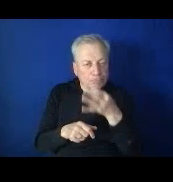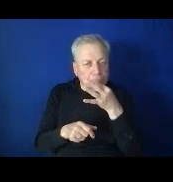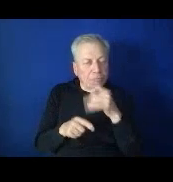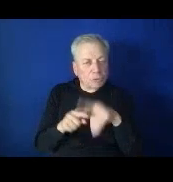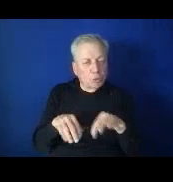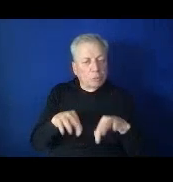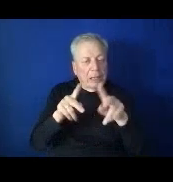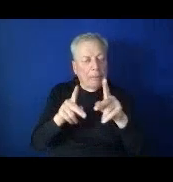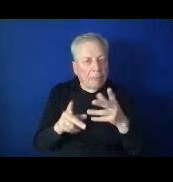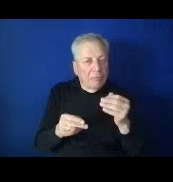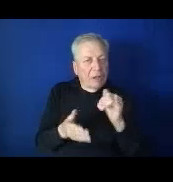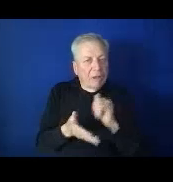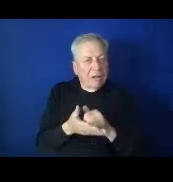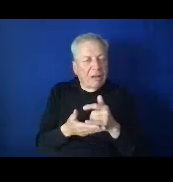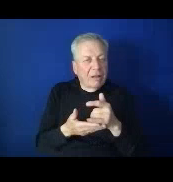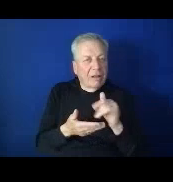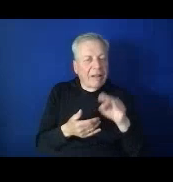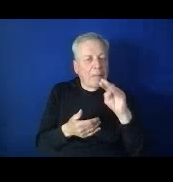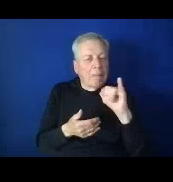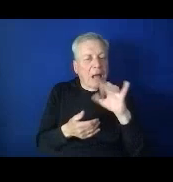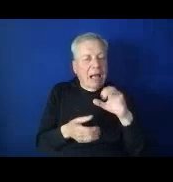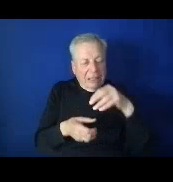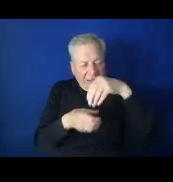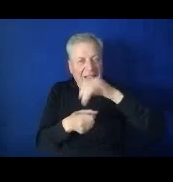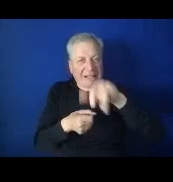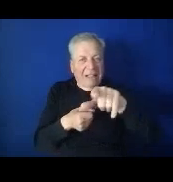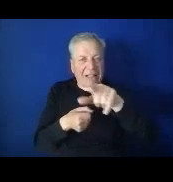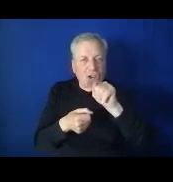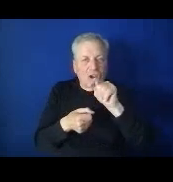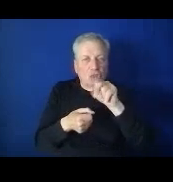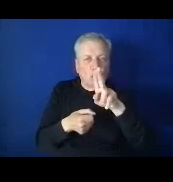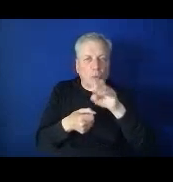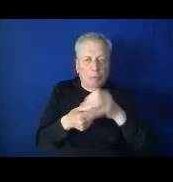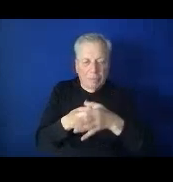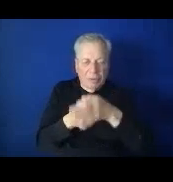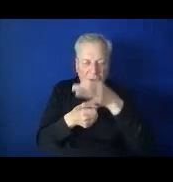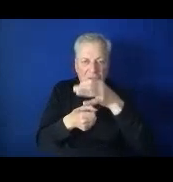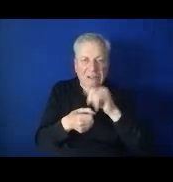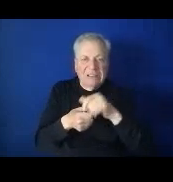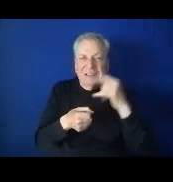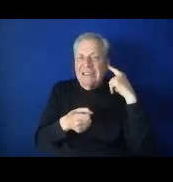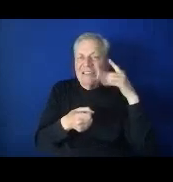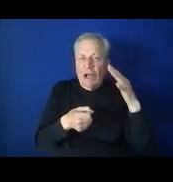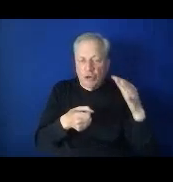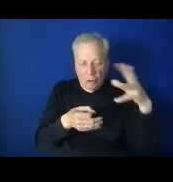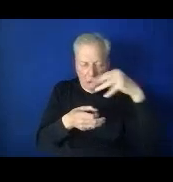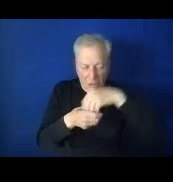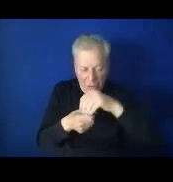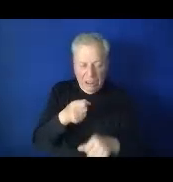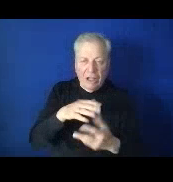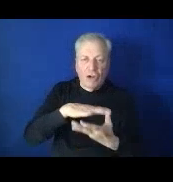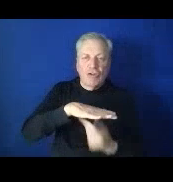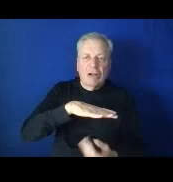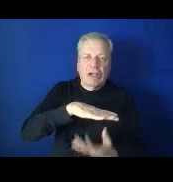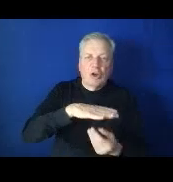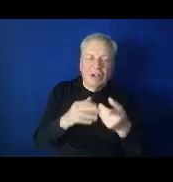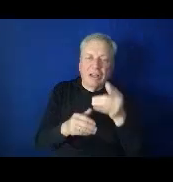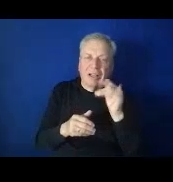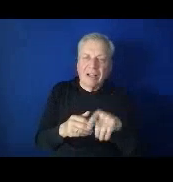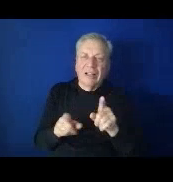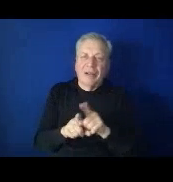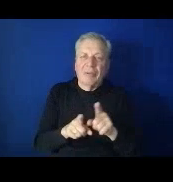tree, and the mic is inside this PVC tube, but it has these holes so the sound can get in and be recorded. And this tube is, and